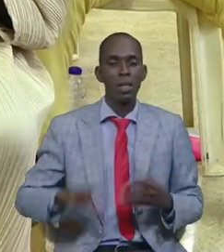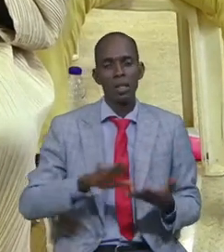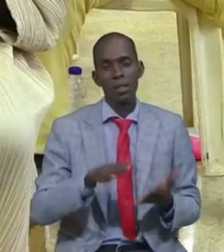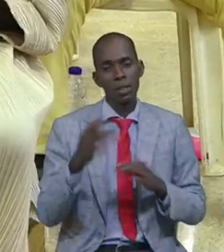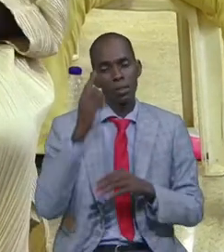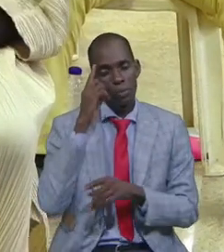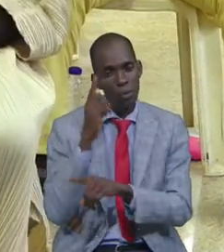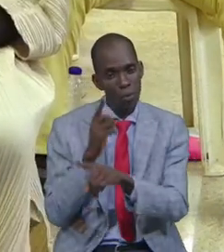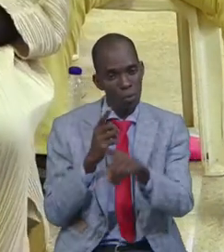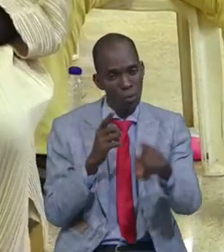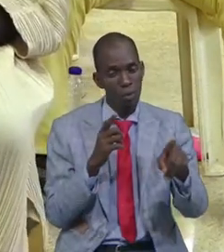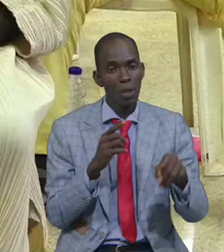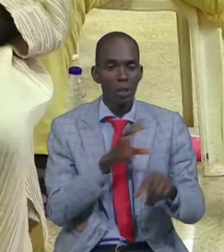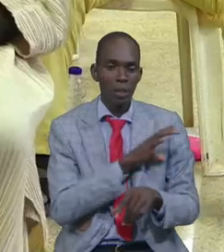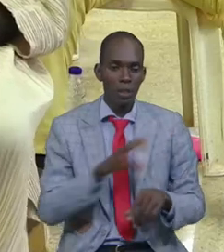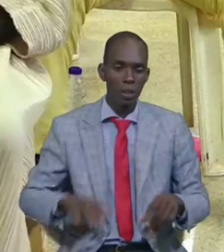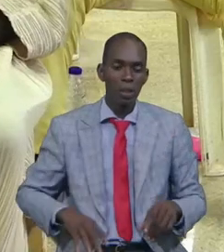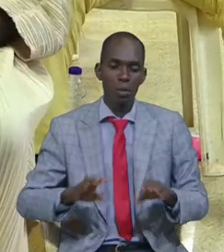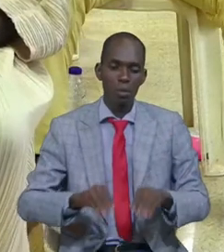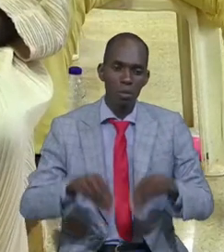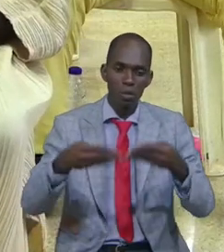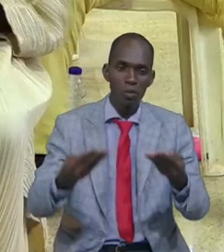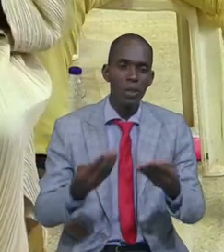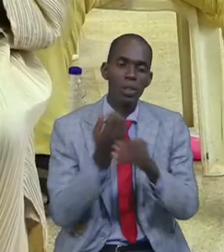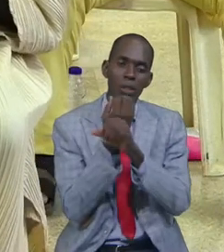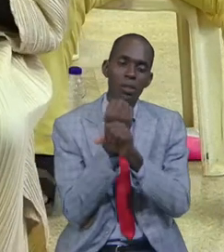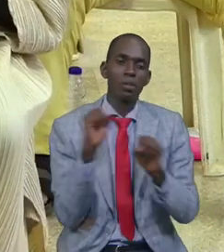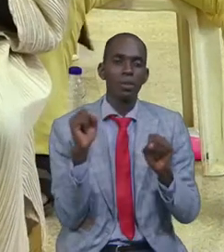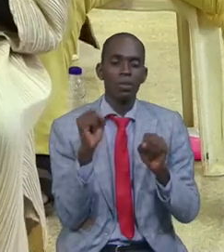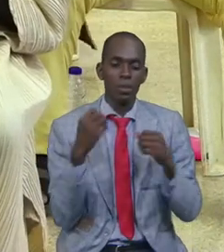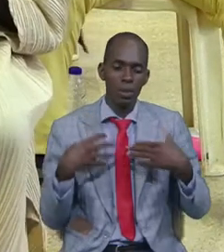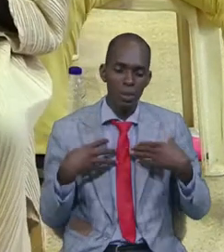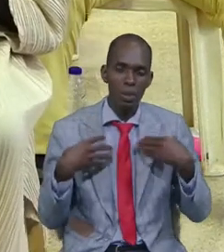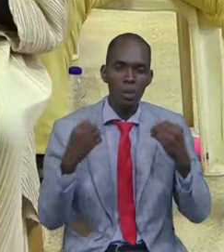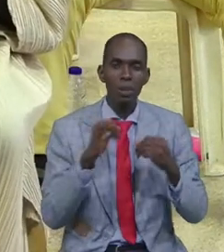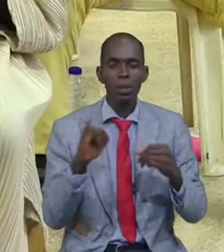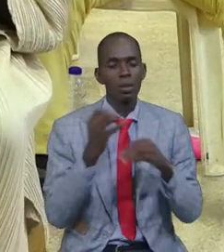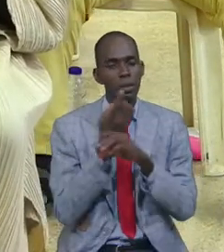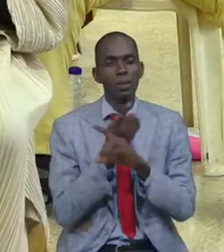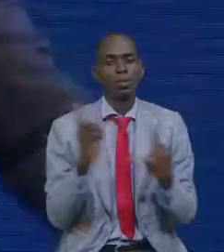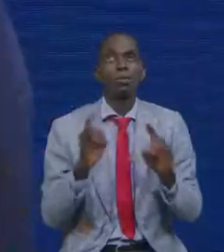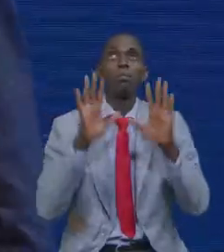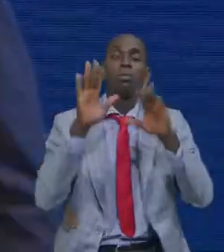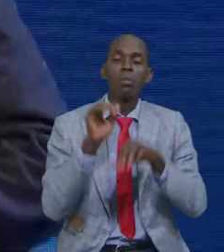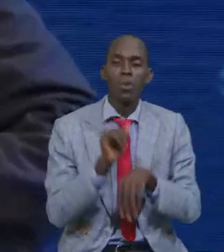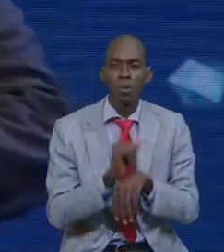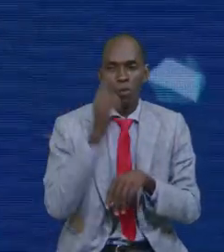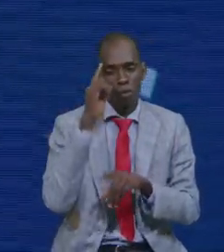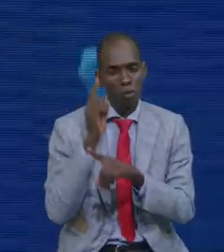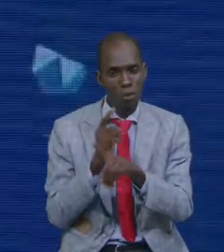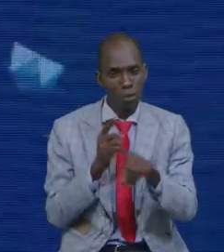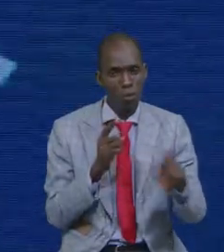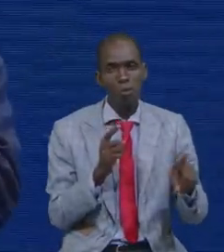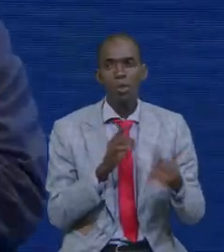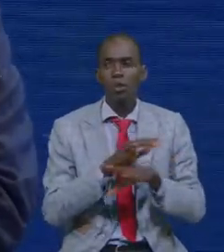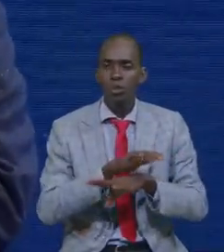you, and Christ provided salvation, healing, deliverance, miracle for you.